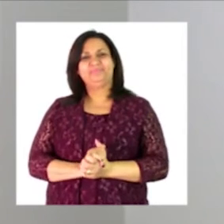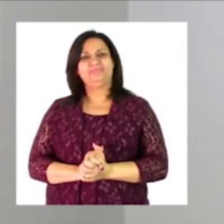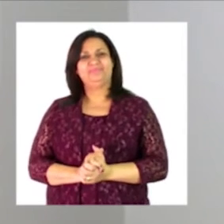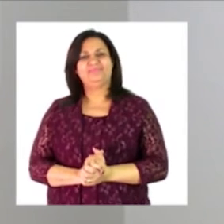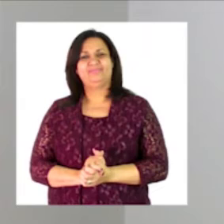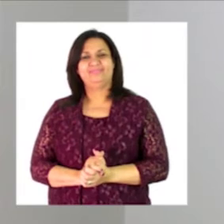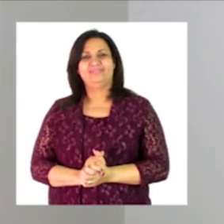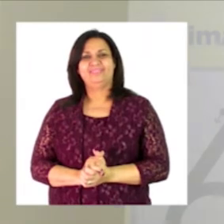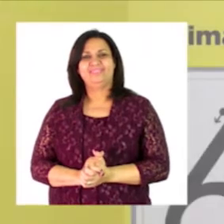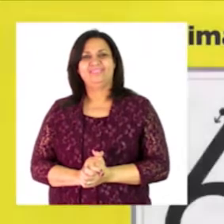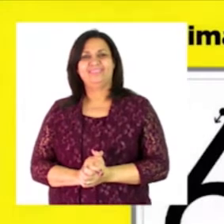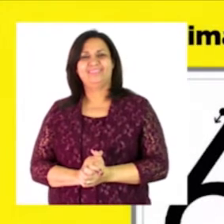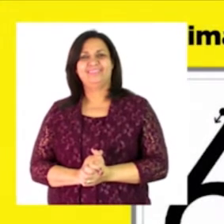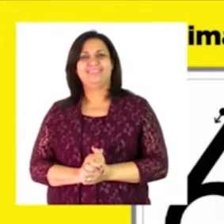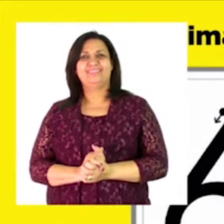sanitized.